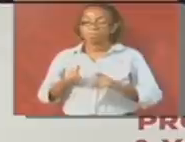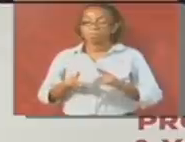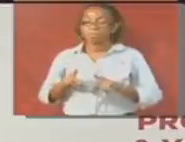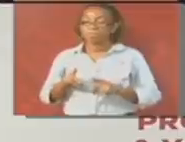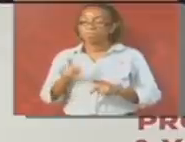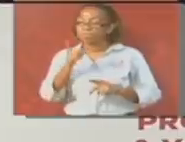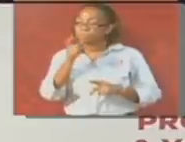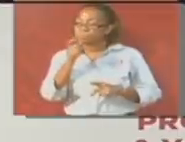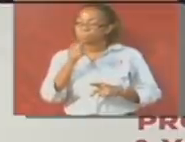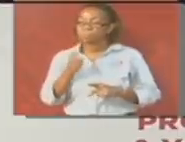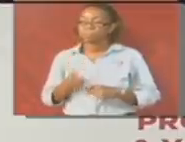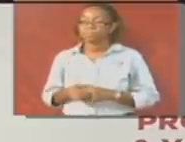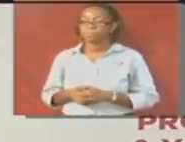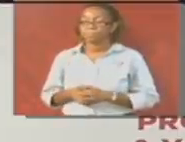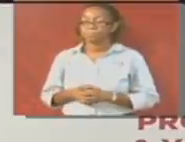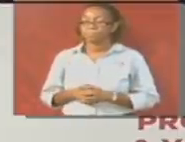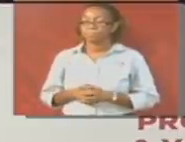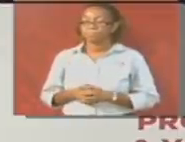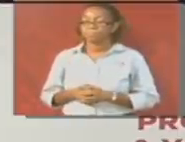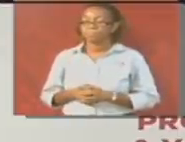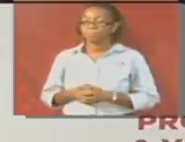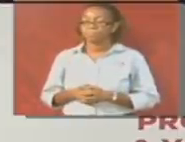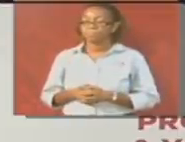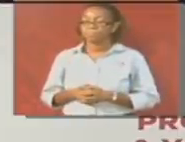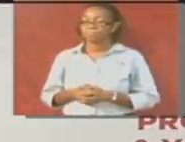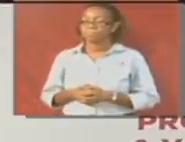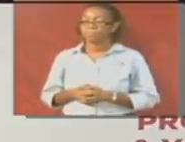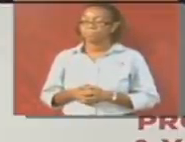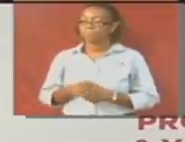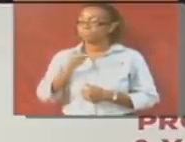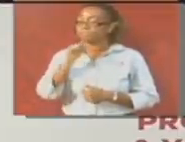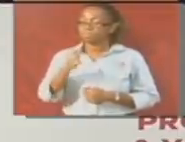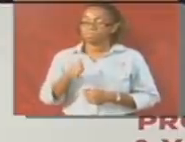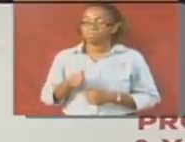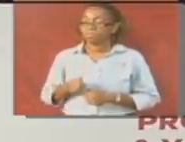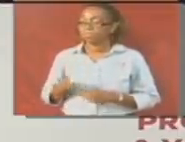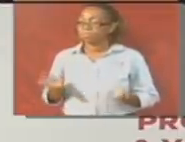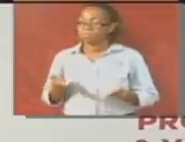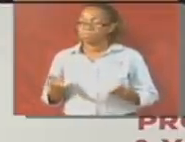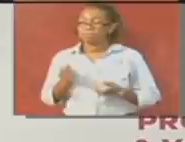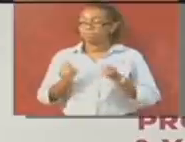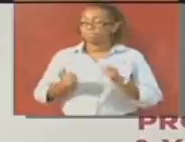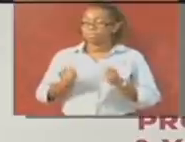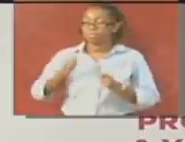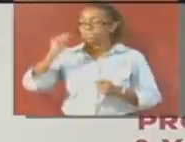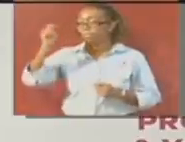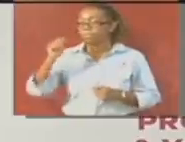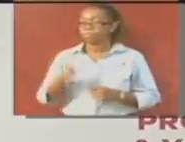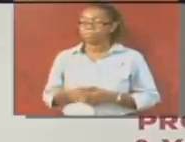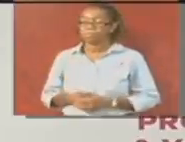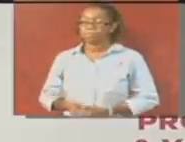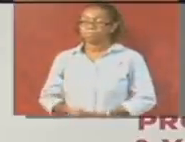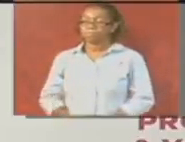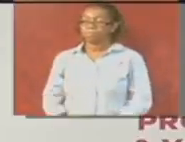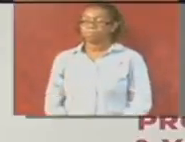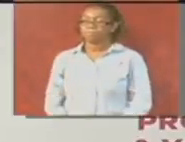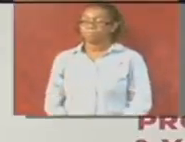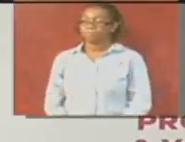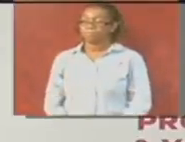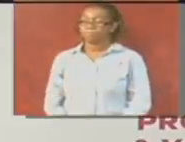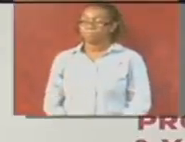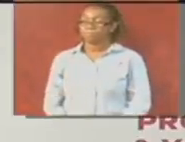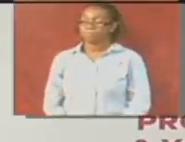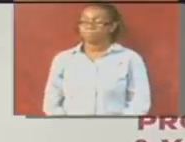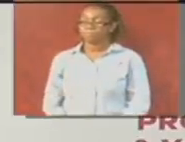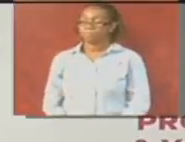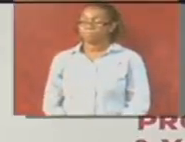traceable or linked to the first one of the P1 variant cases that we identified a day or 2 prior.